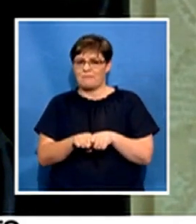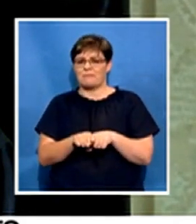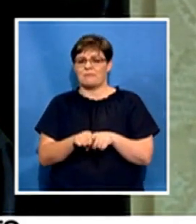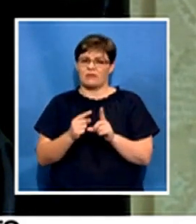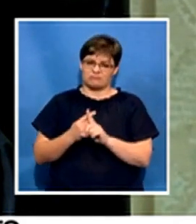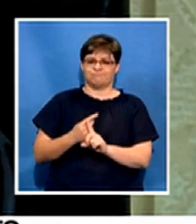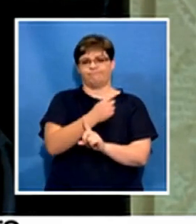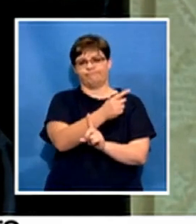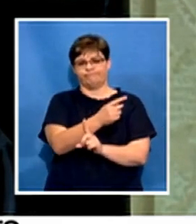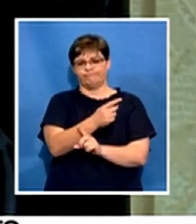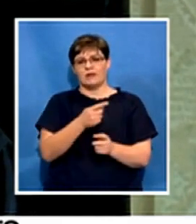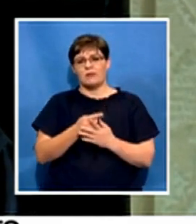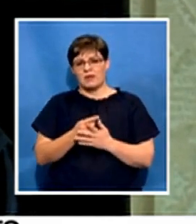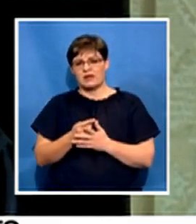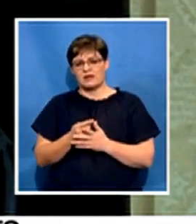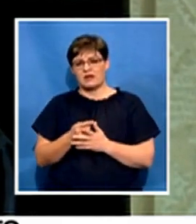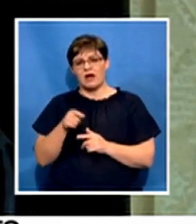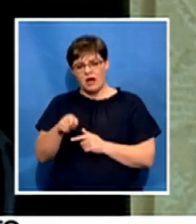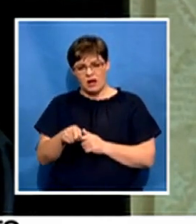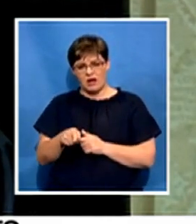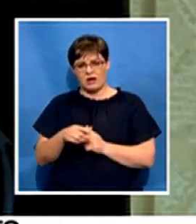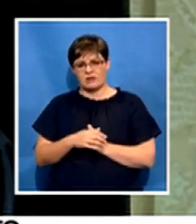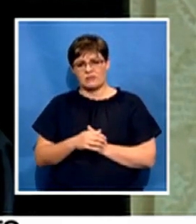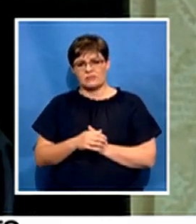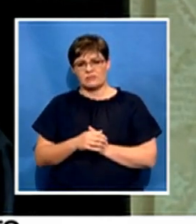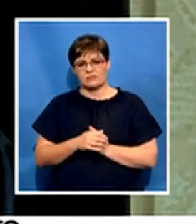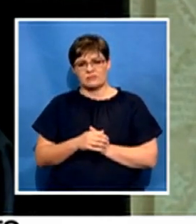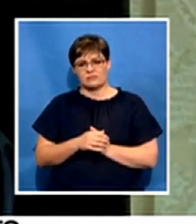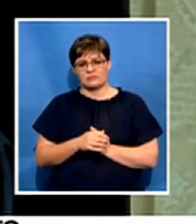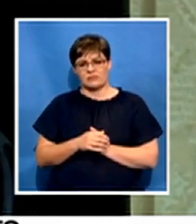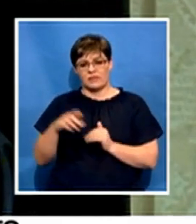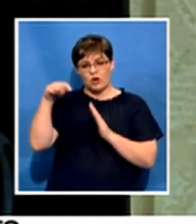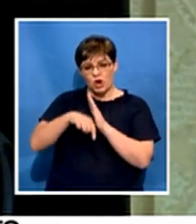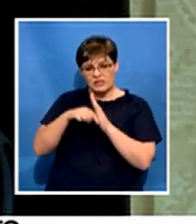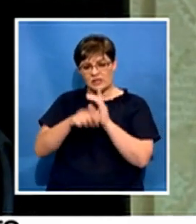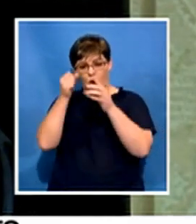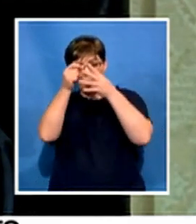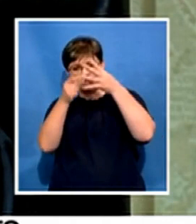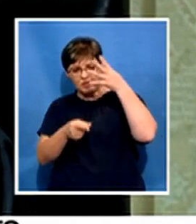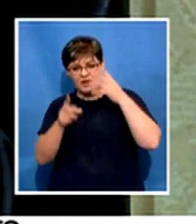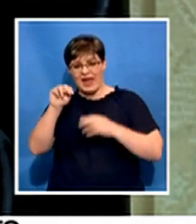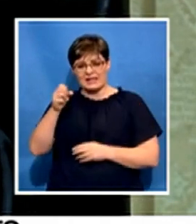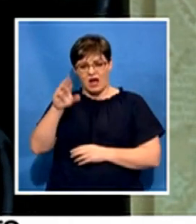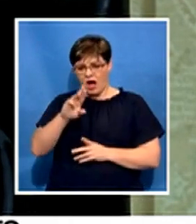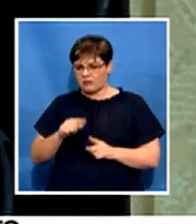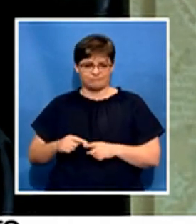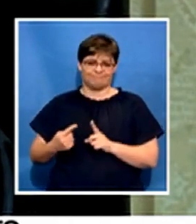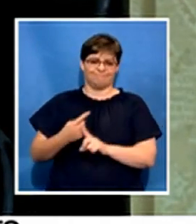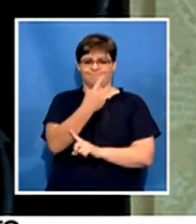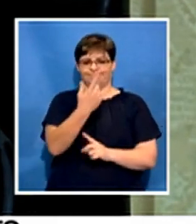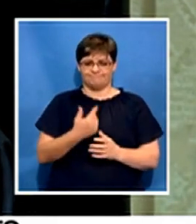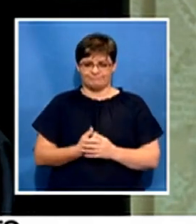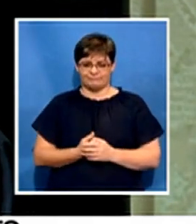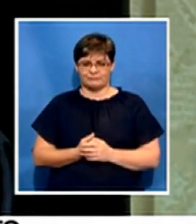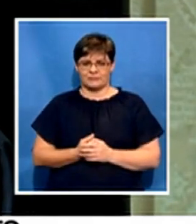of the content and objective of the NDR. We view this attack on collective